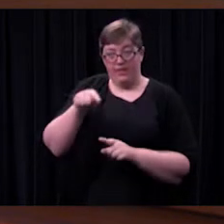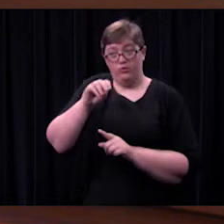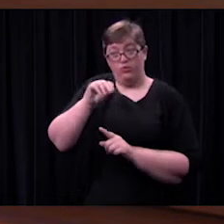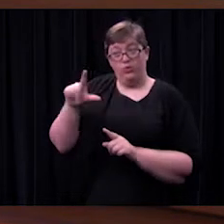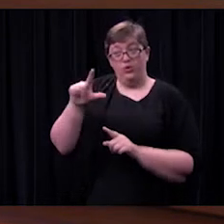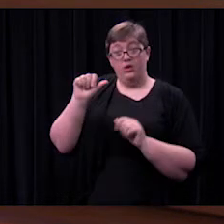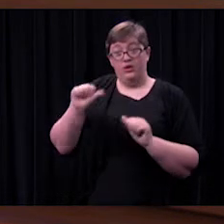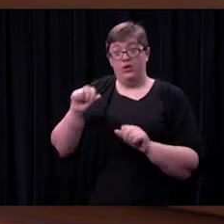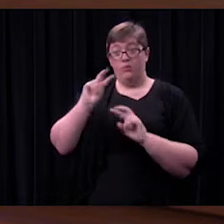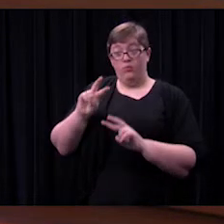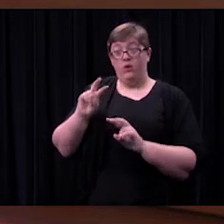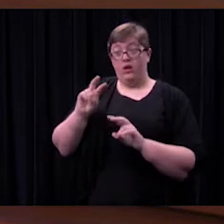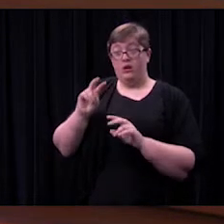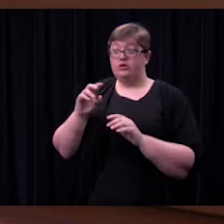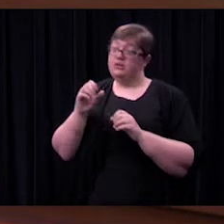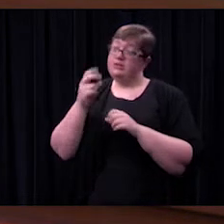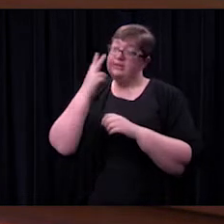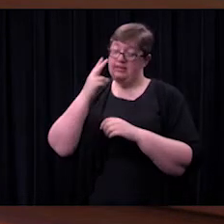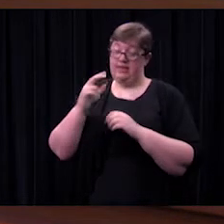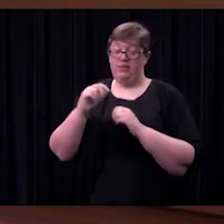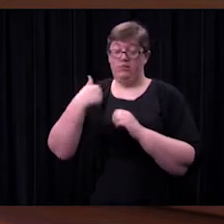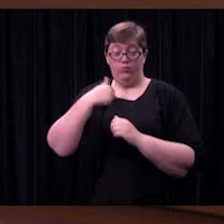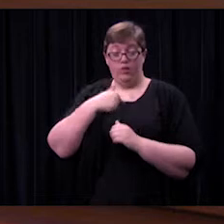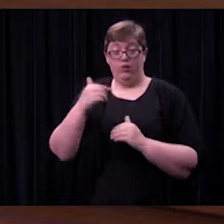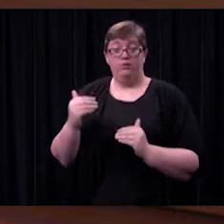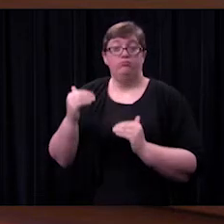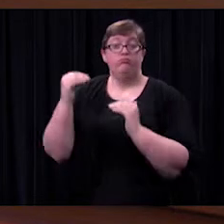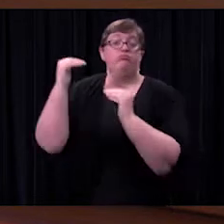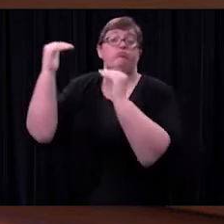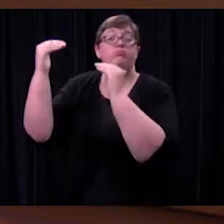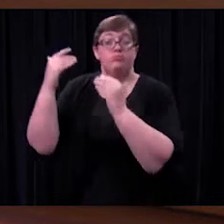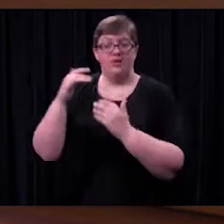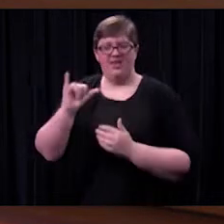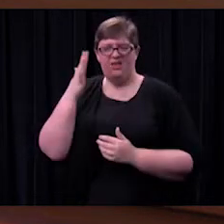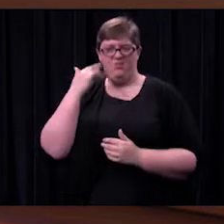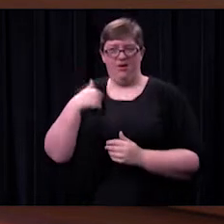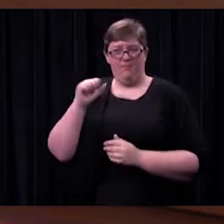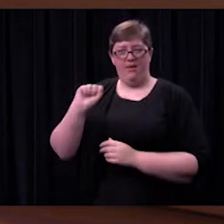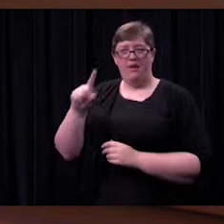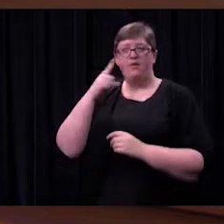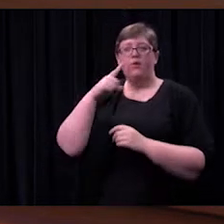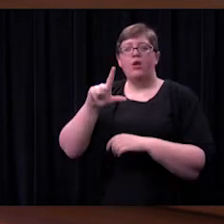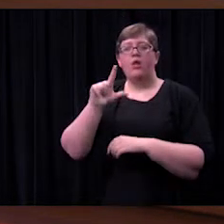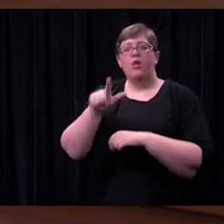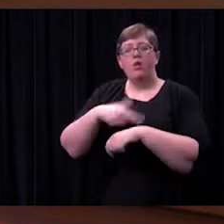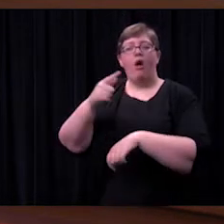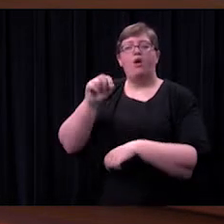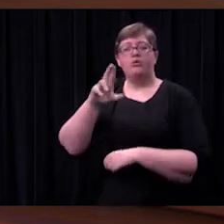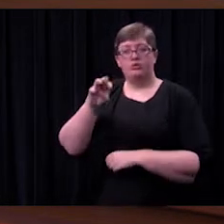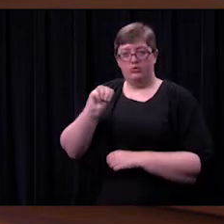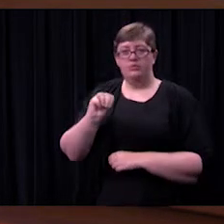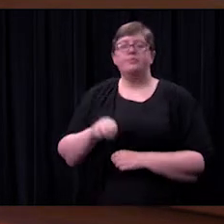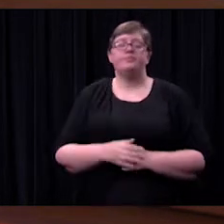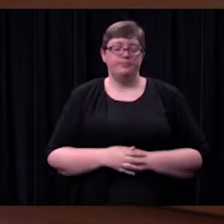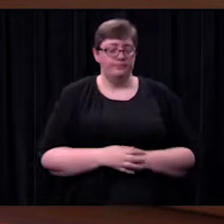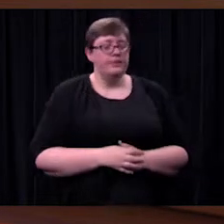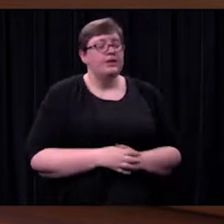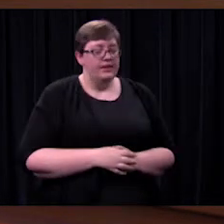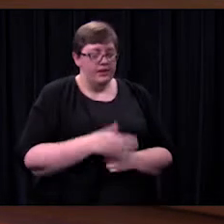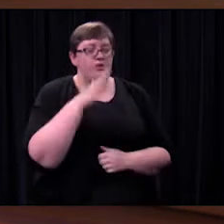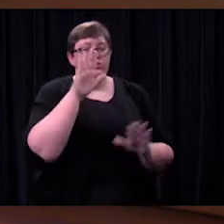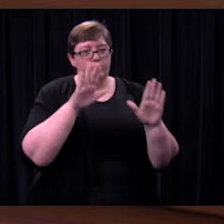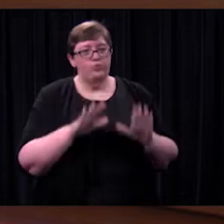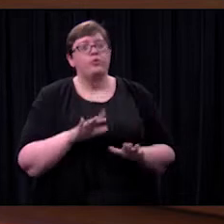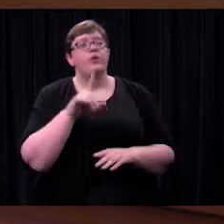are we really moving the needle with what we're trying to do with that? That's why I was asking that long term. Yeah, that's a great question. You know, especially in our areas that are related to